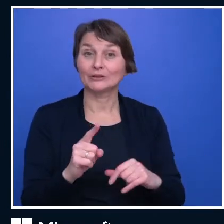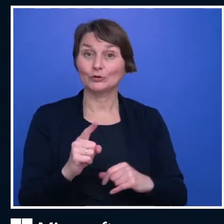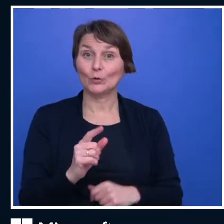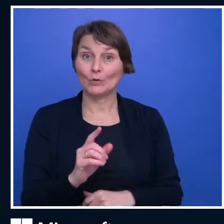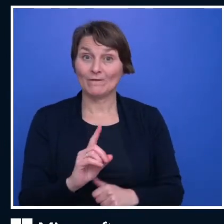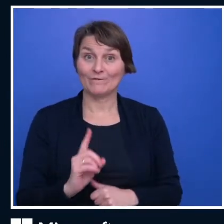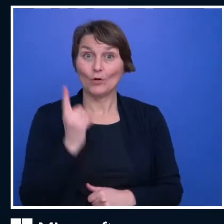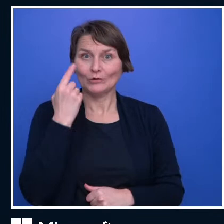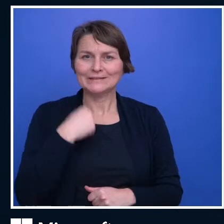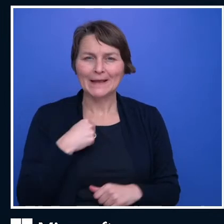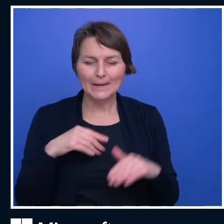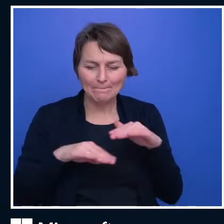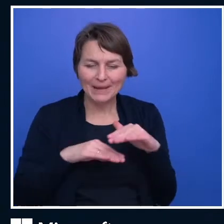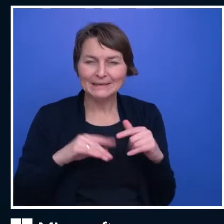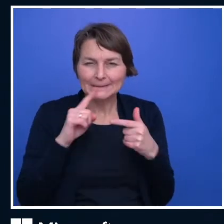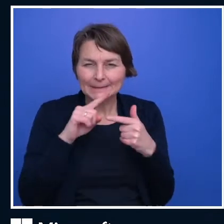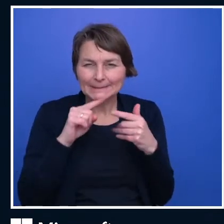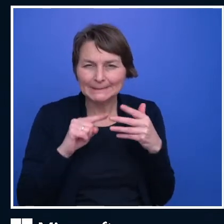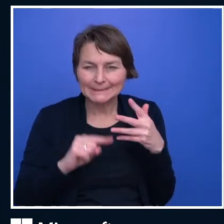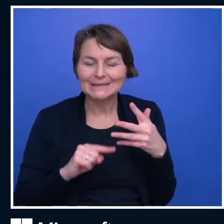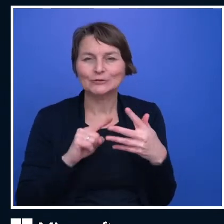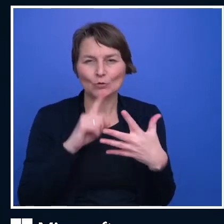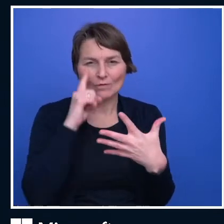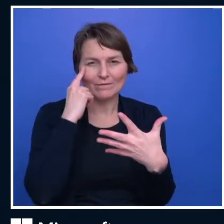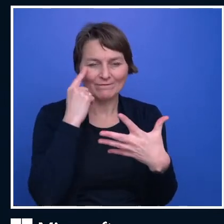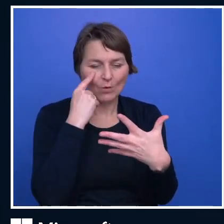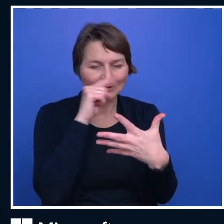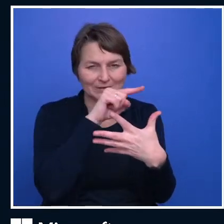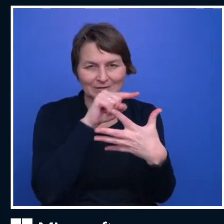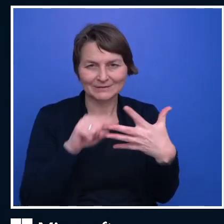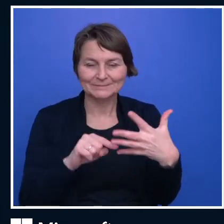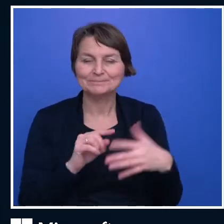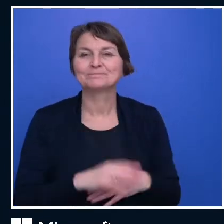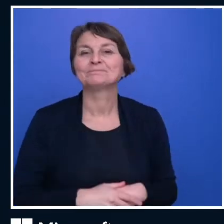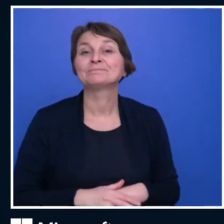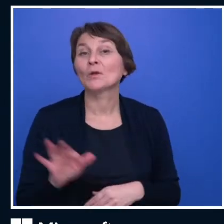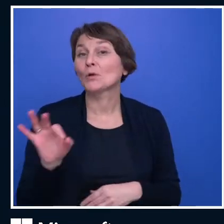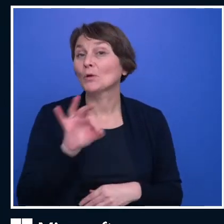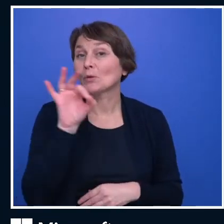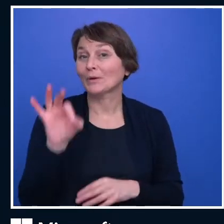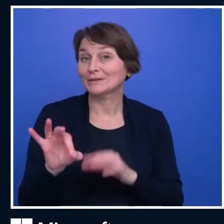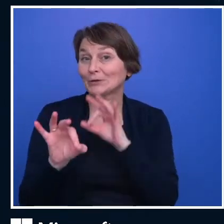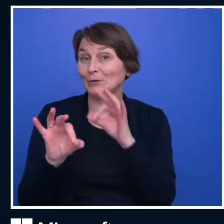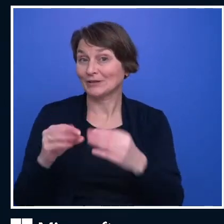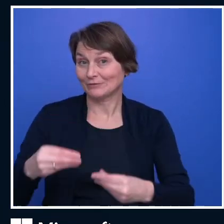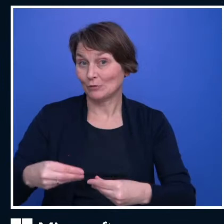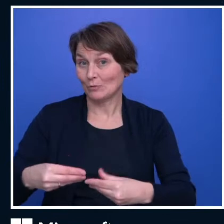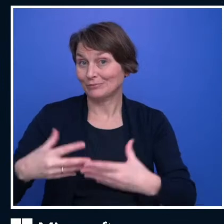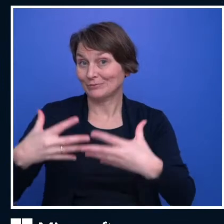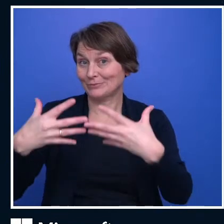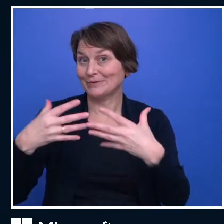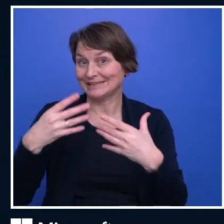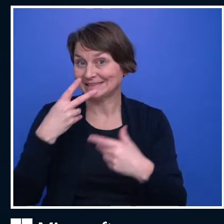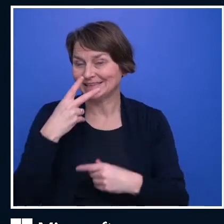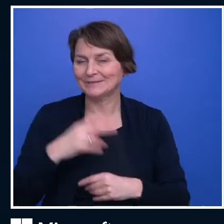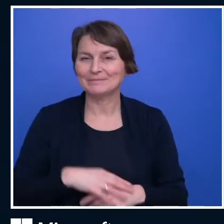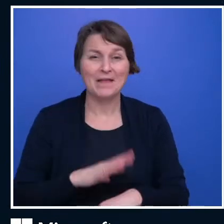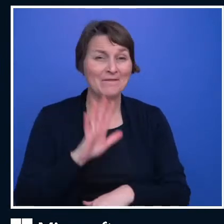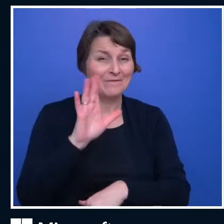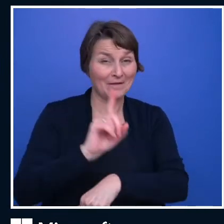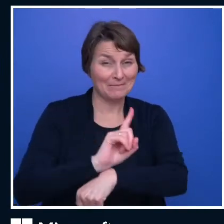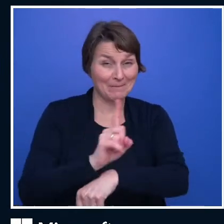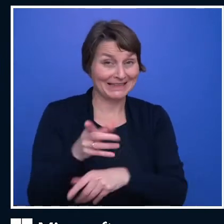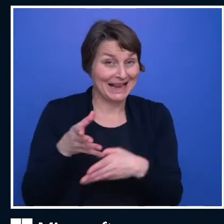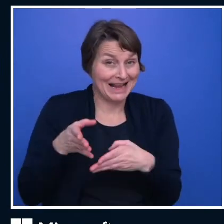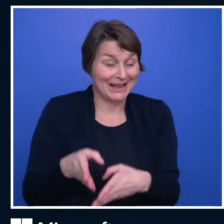great. We got a few more questions from the audience, and I'd love to try to get through them. And we've only got about 5 minutes left, so we got to go into a